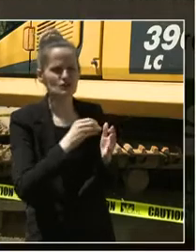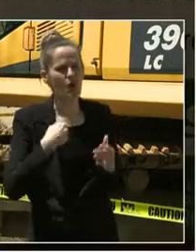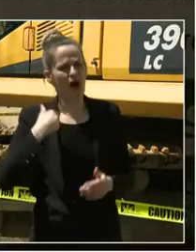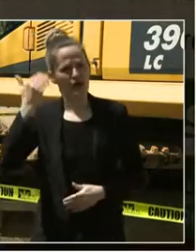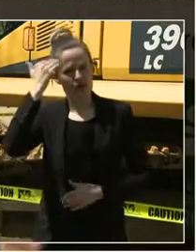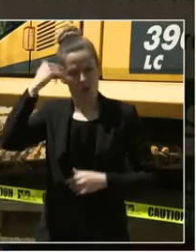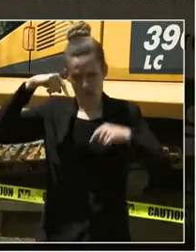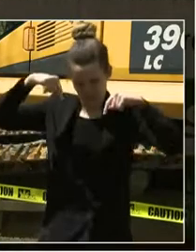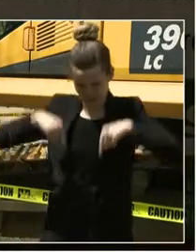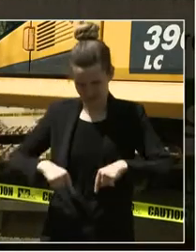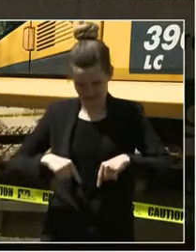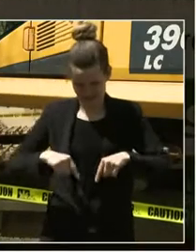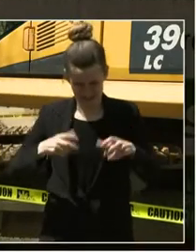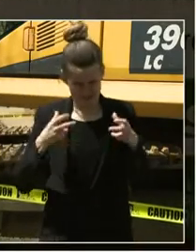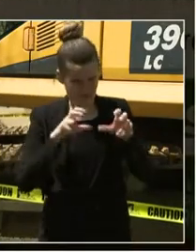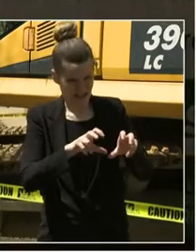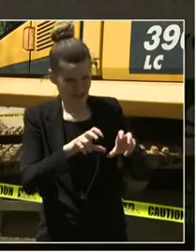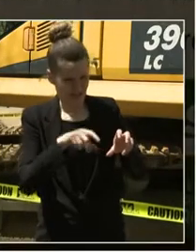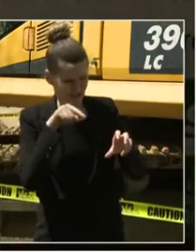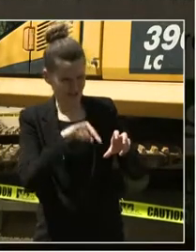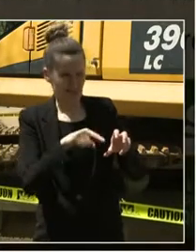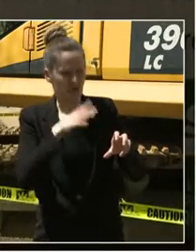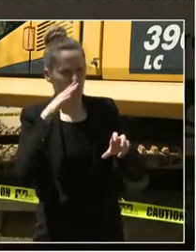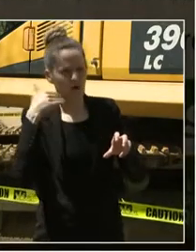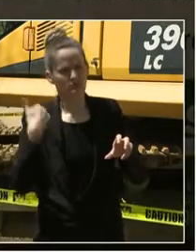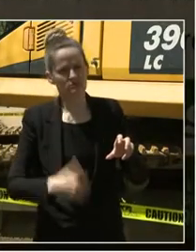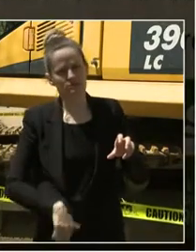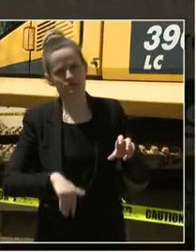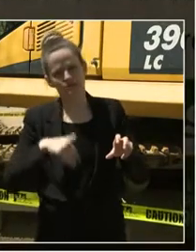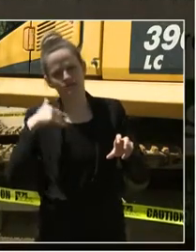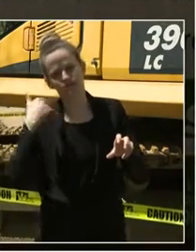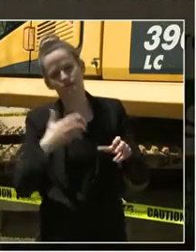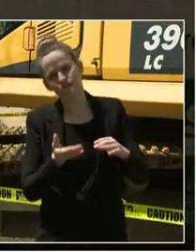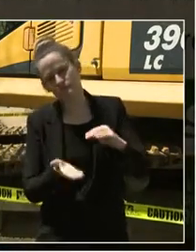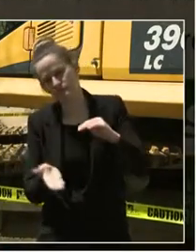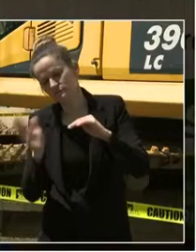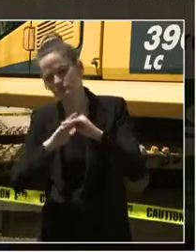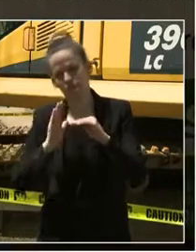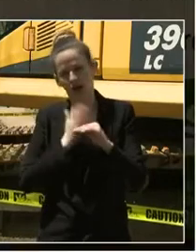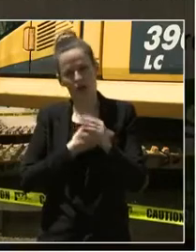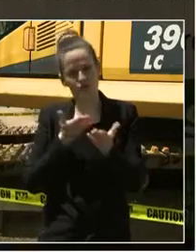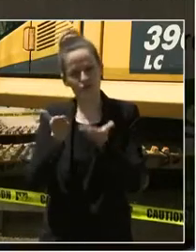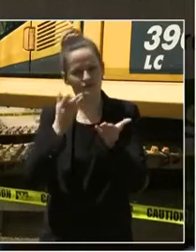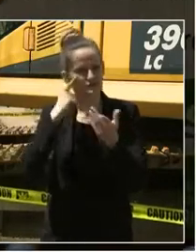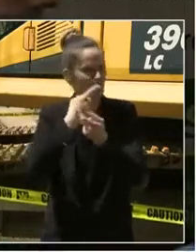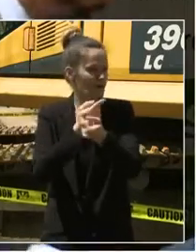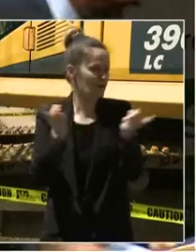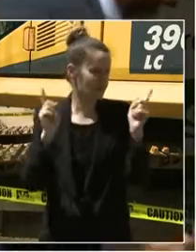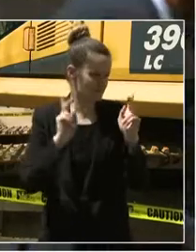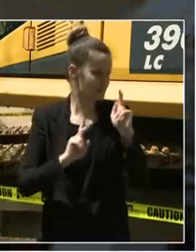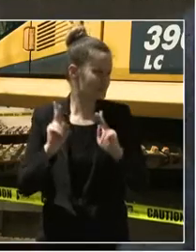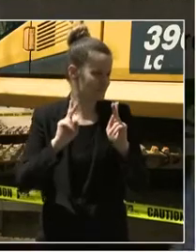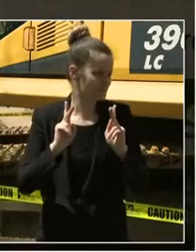we'll be able to turbocharge our impact in servicing residents. So I'm really grateful for that. Thank you, Mayor.